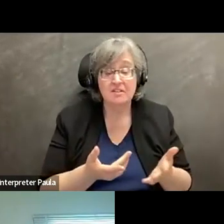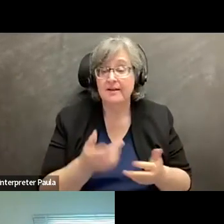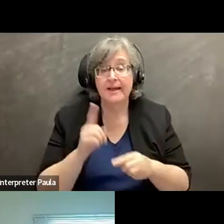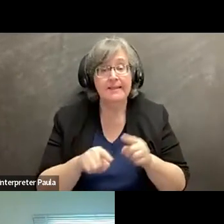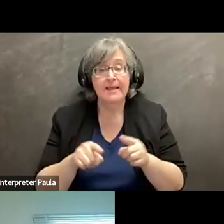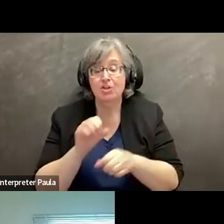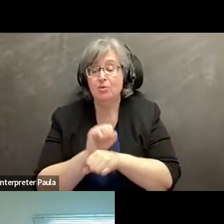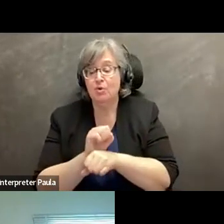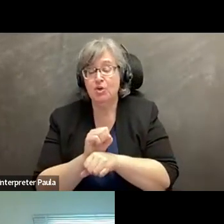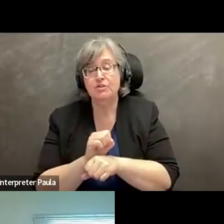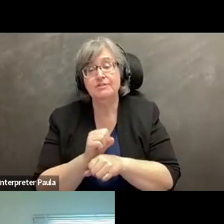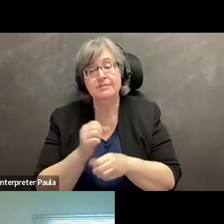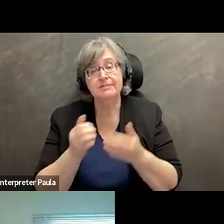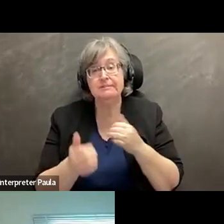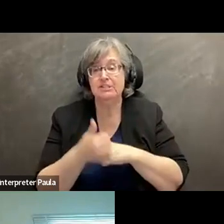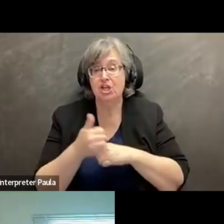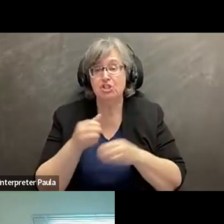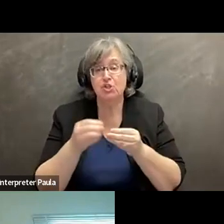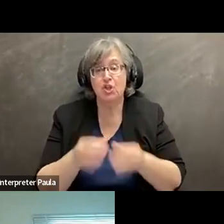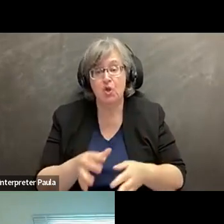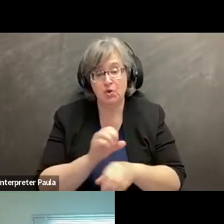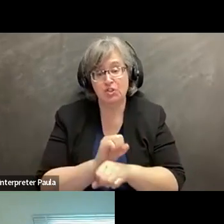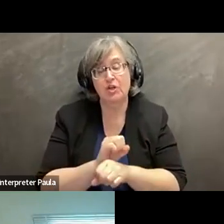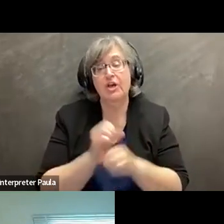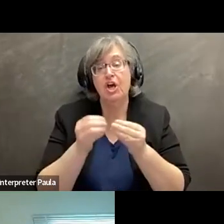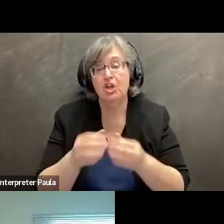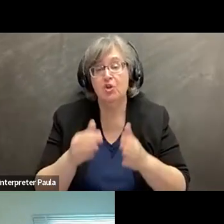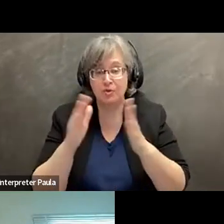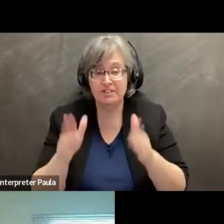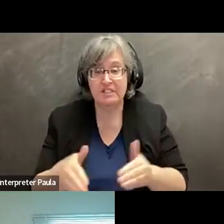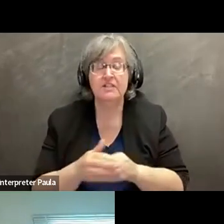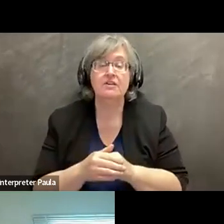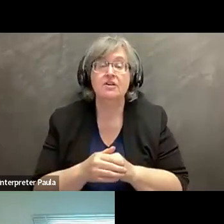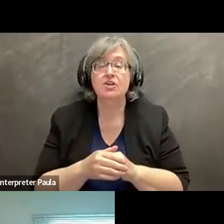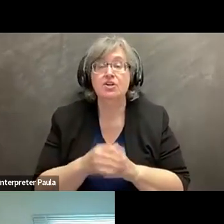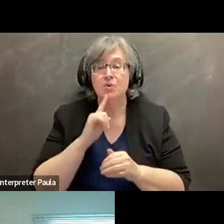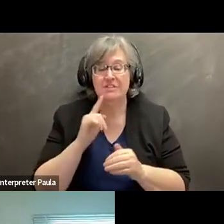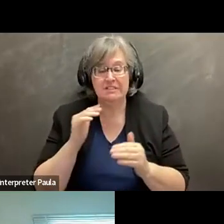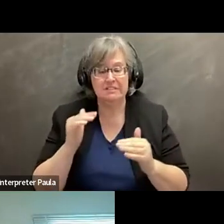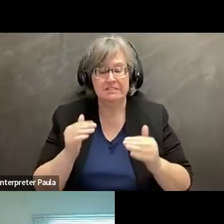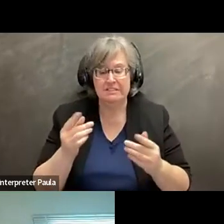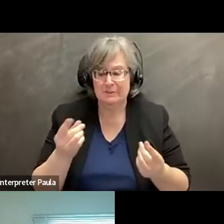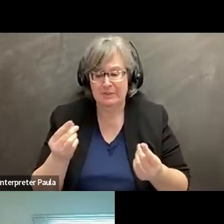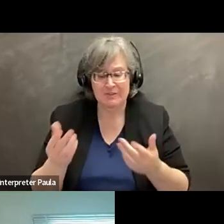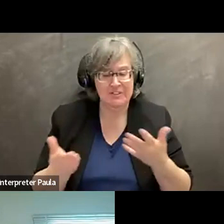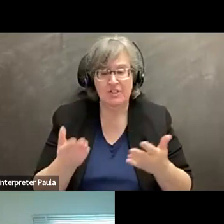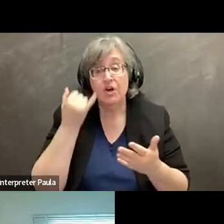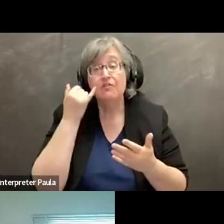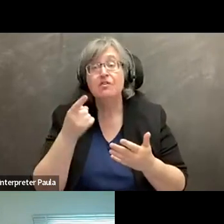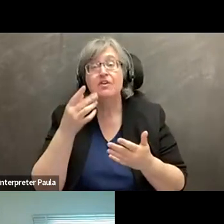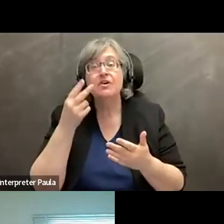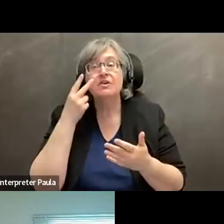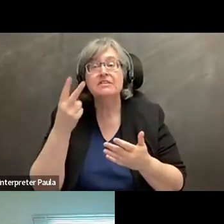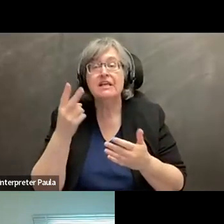work. Then they are at risk of losing their job. Then they are losing their housing. So it's really a balancing act. If you've ever seen those acts